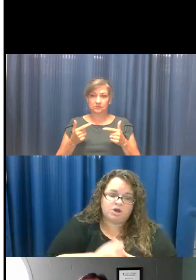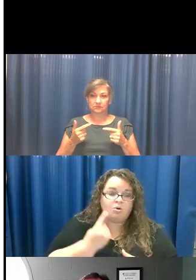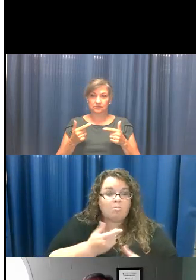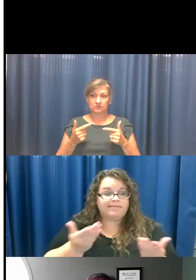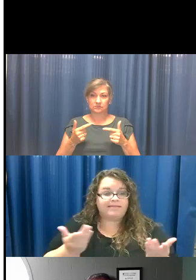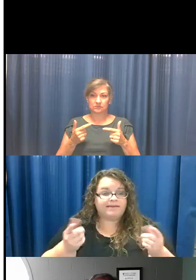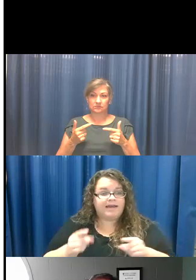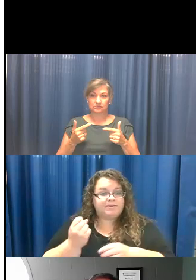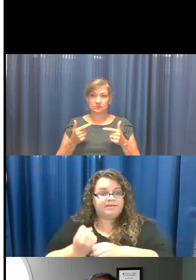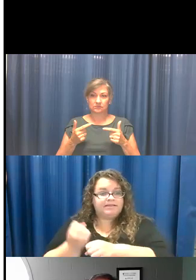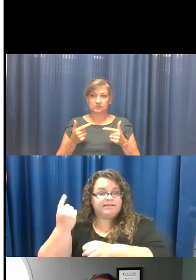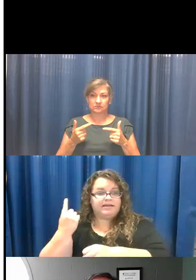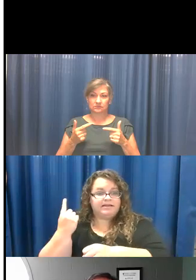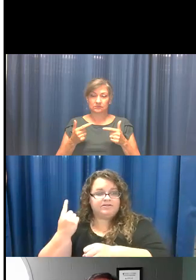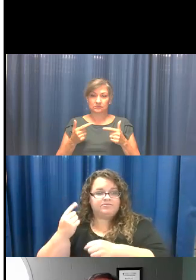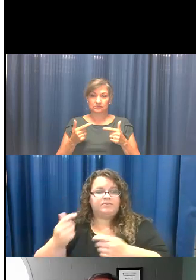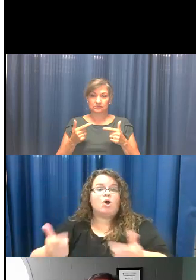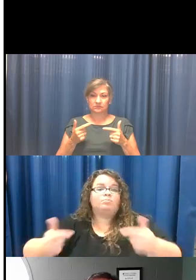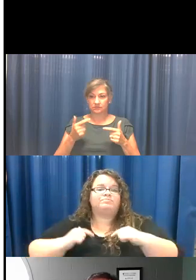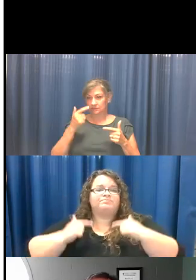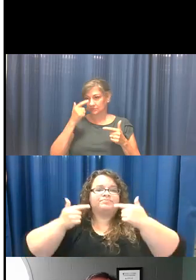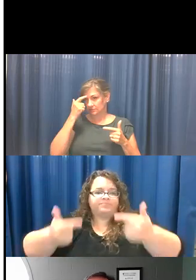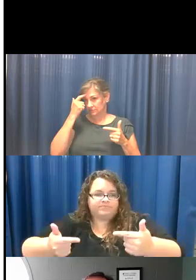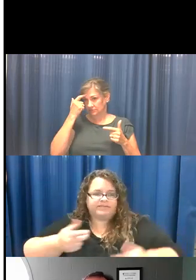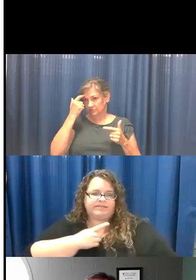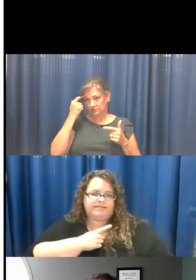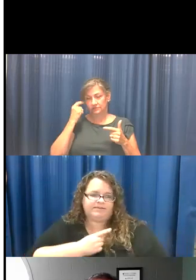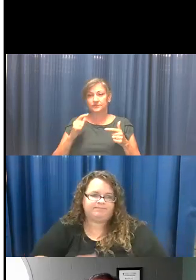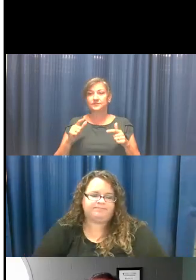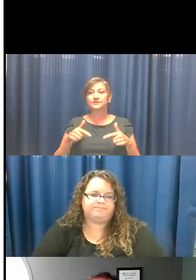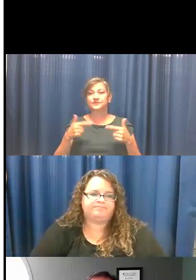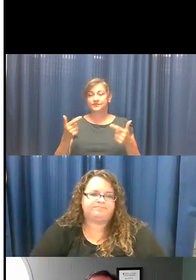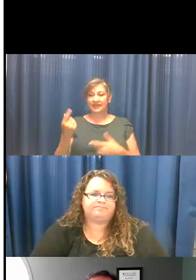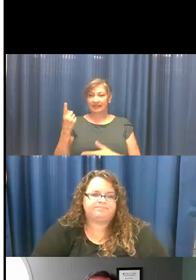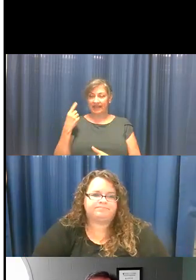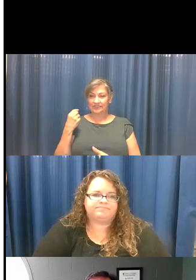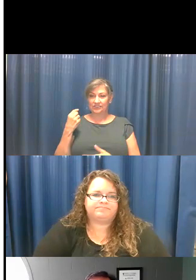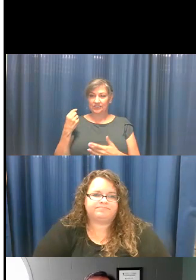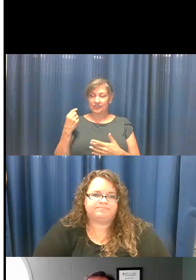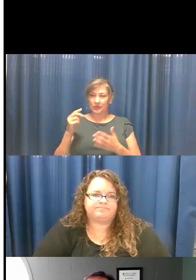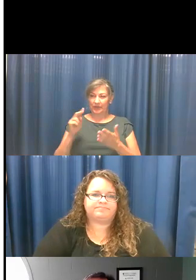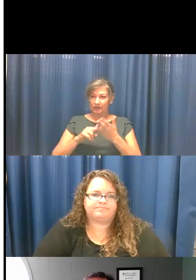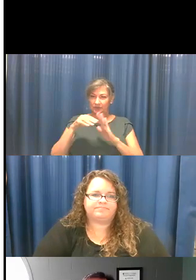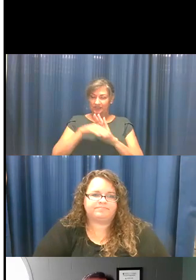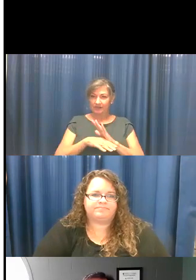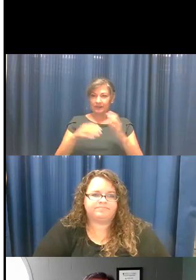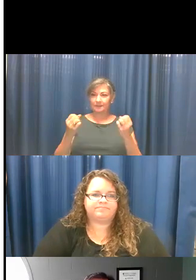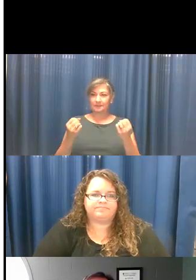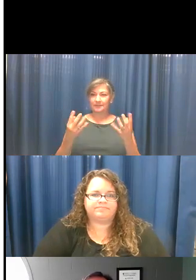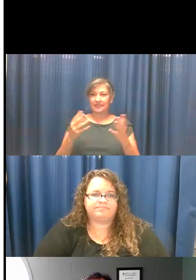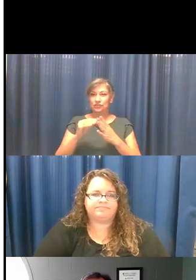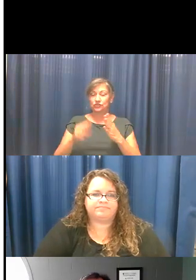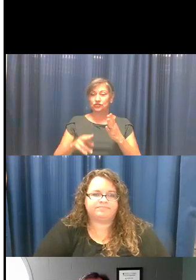year with this 11% enrollment decline is we had a lot more students who are registering for online